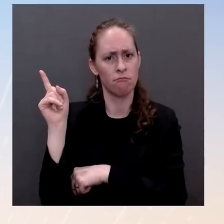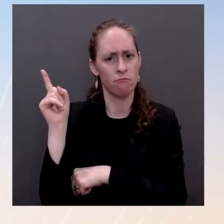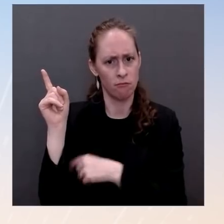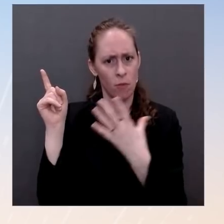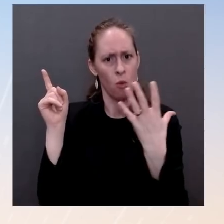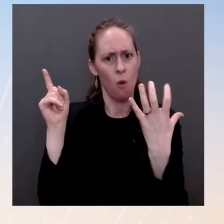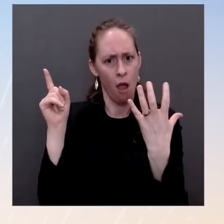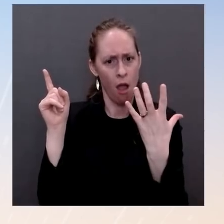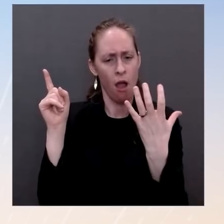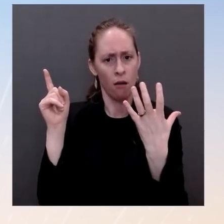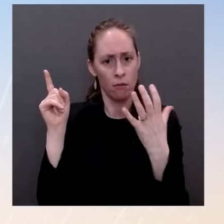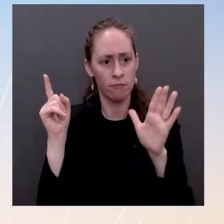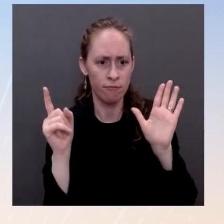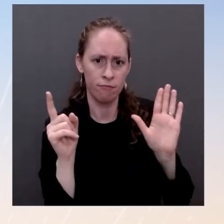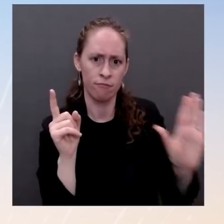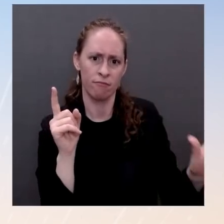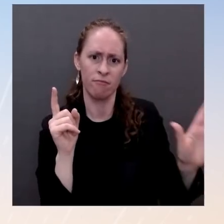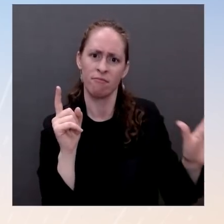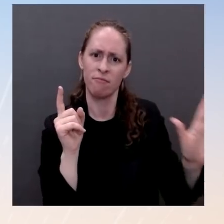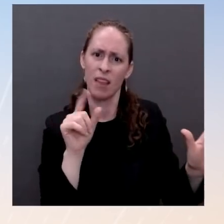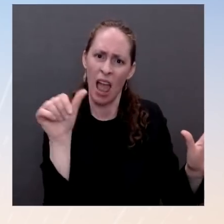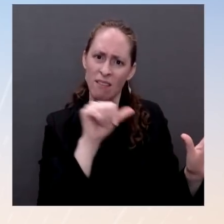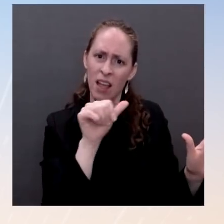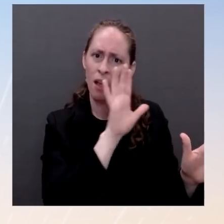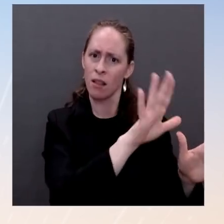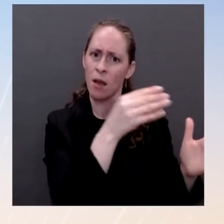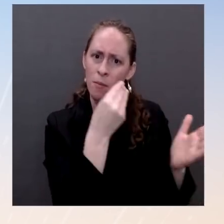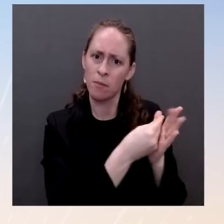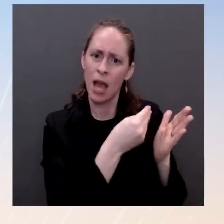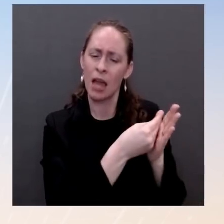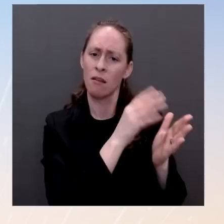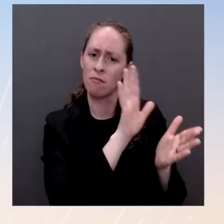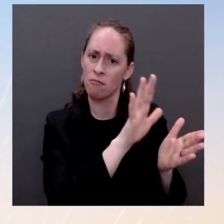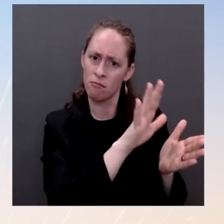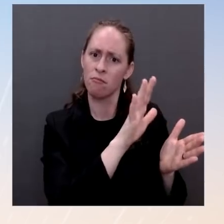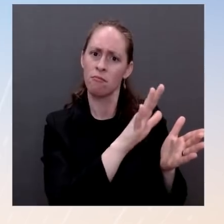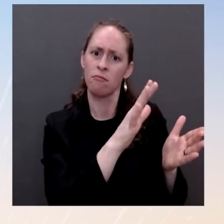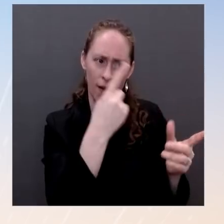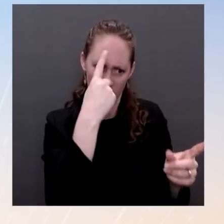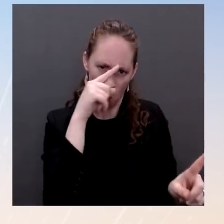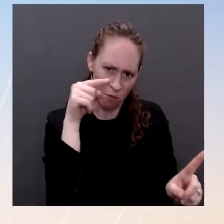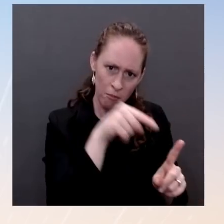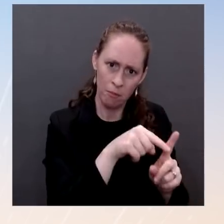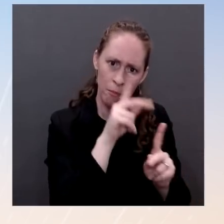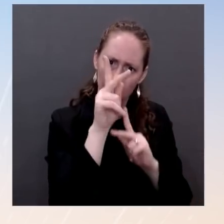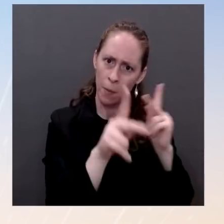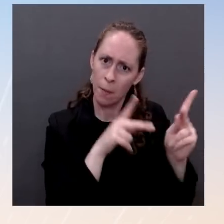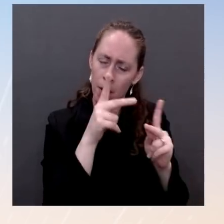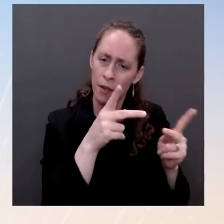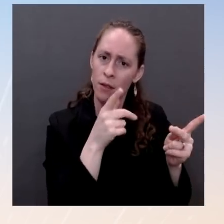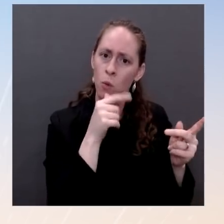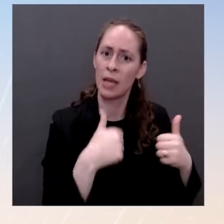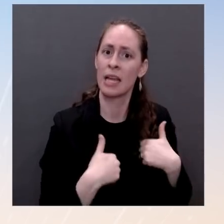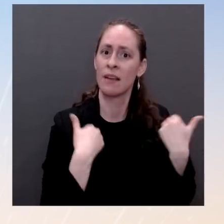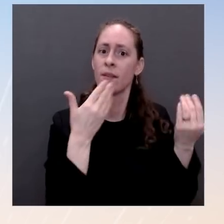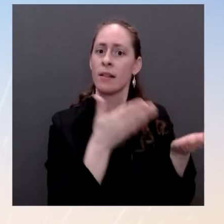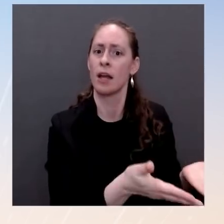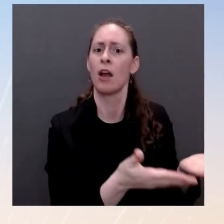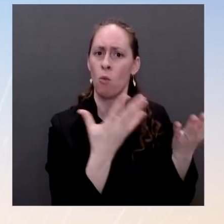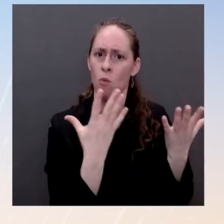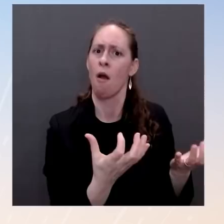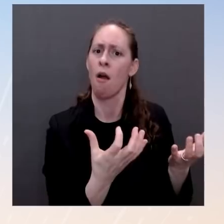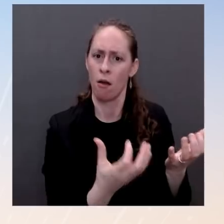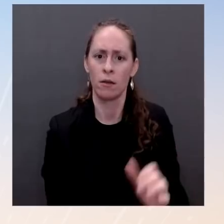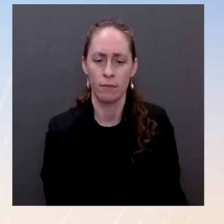have been held, right? And that money wouldn't have been going. And so that's why we saw, and he took a proactive step to